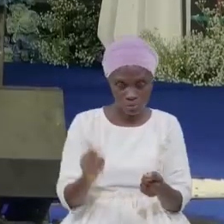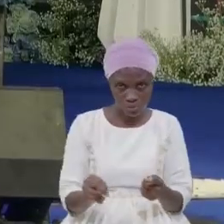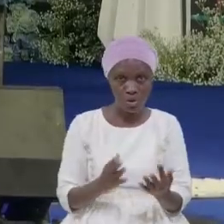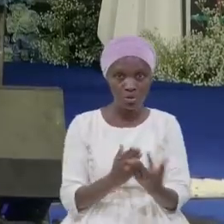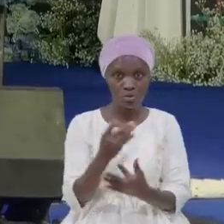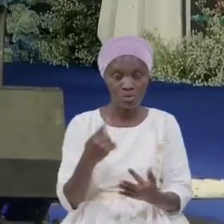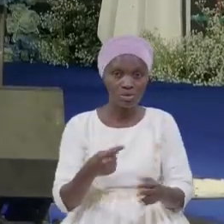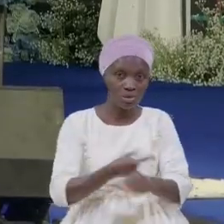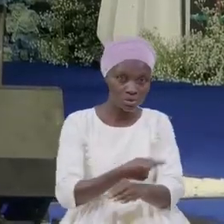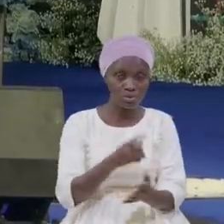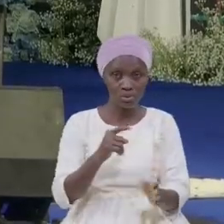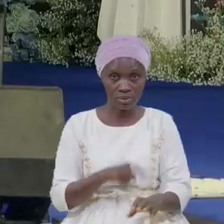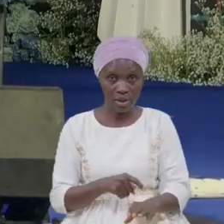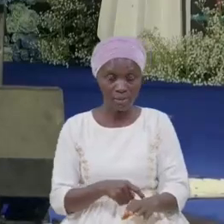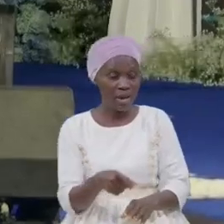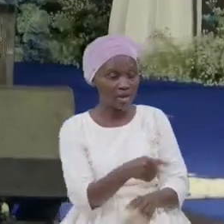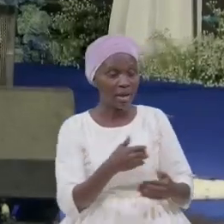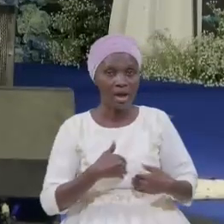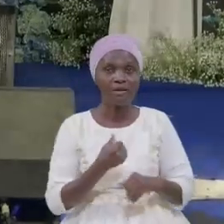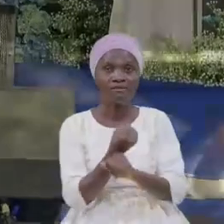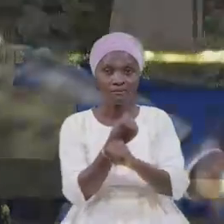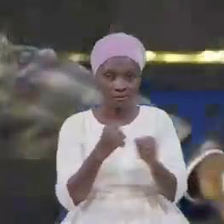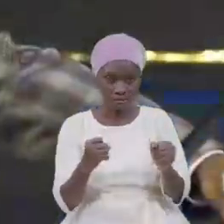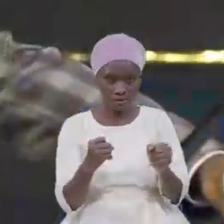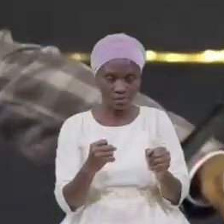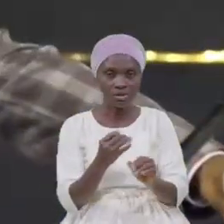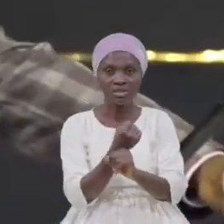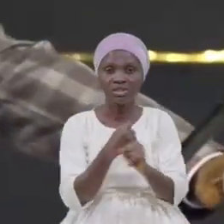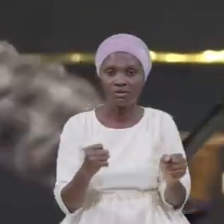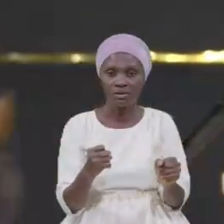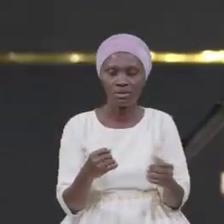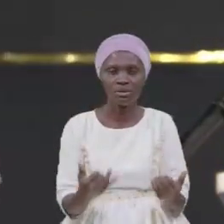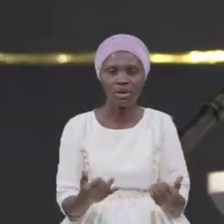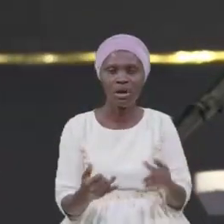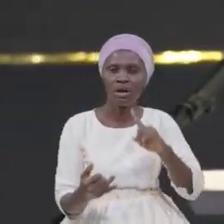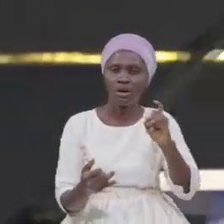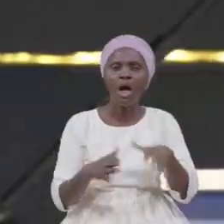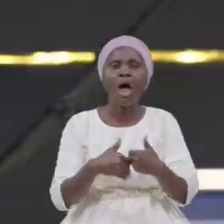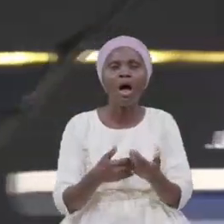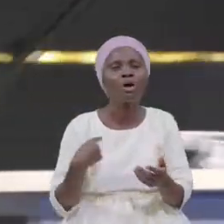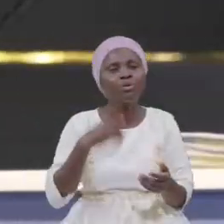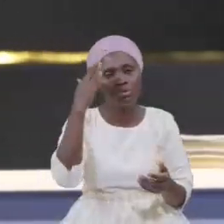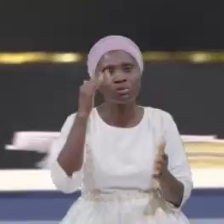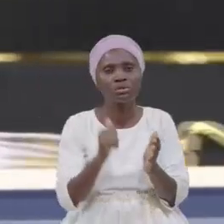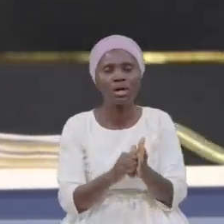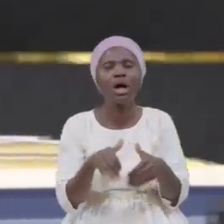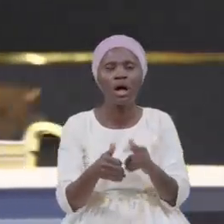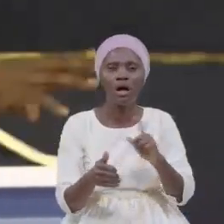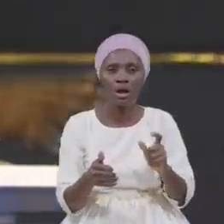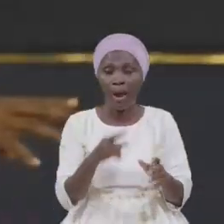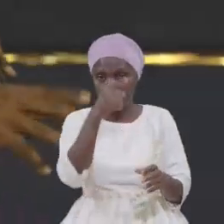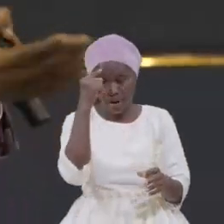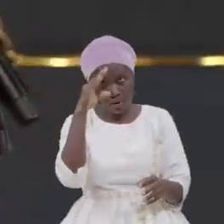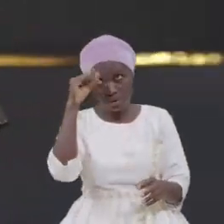they had salvation. Salvation. How do we know that? Because he told some of them,